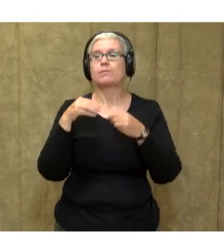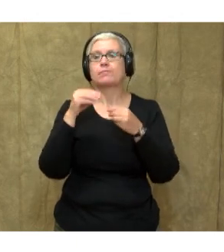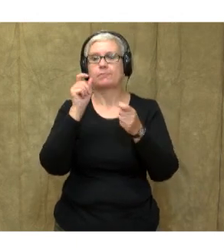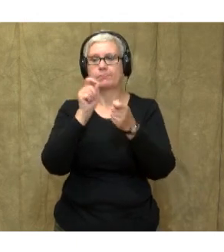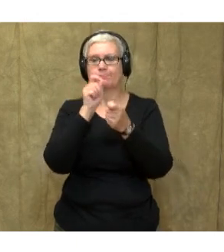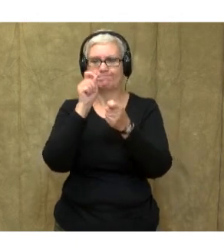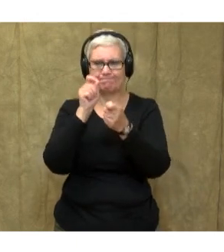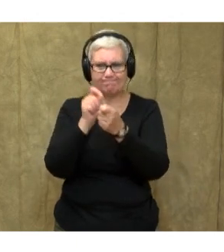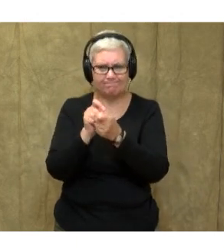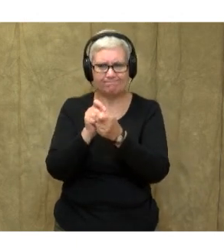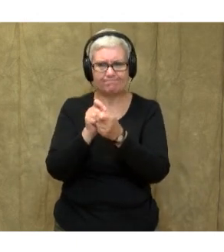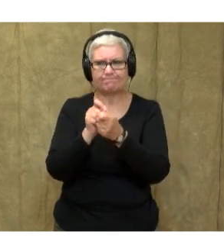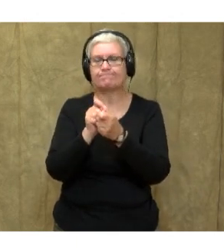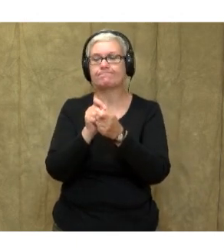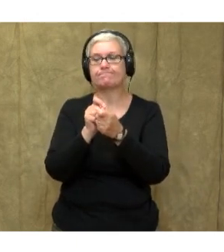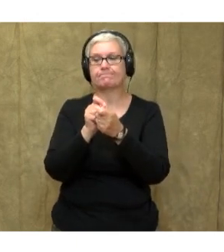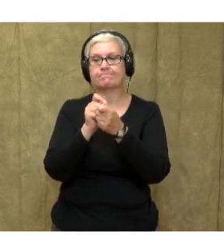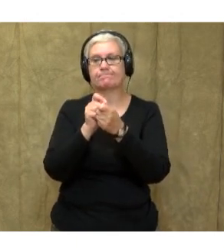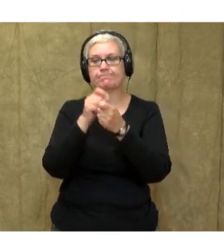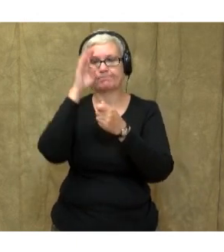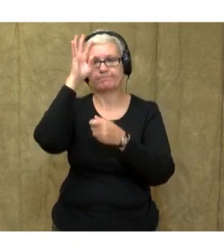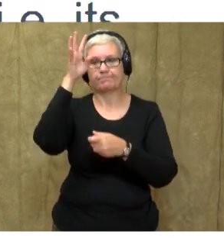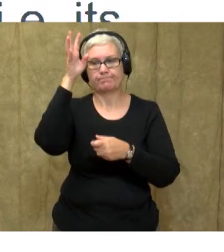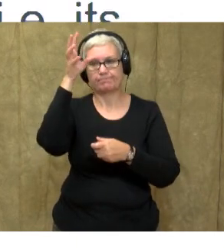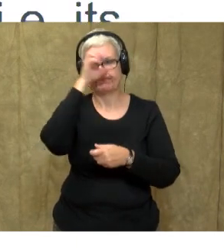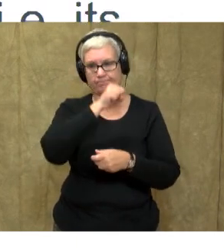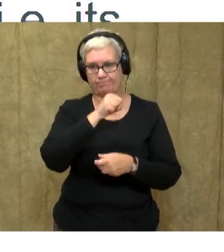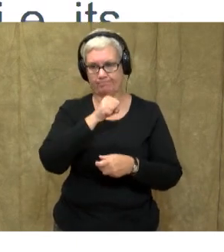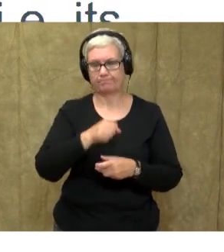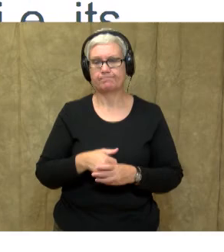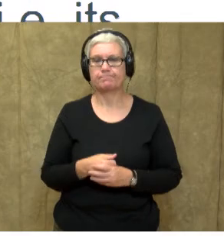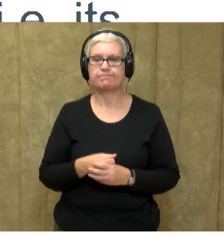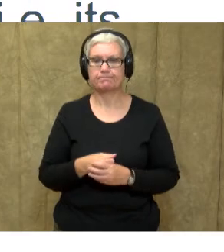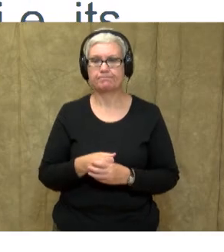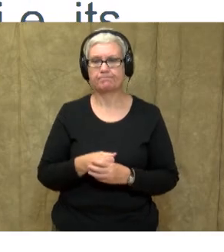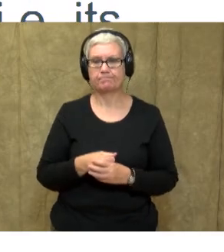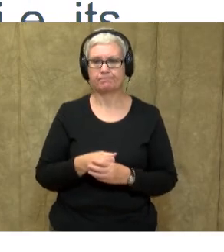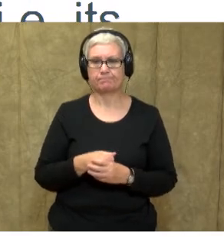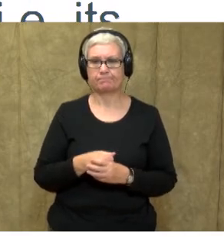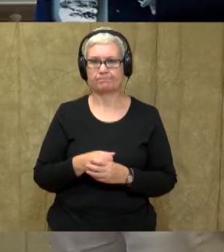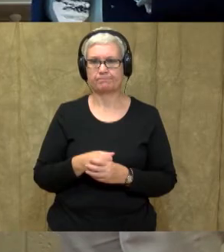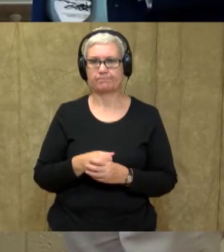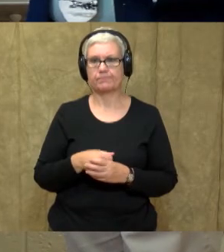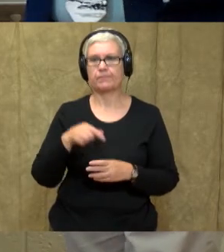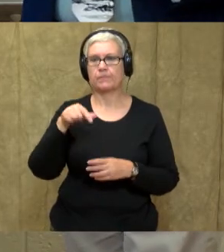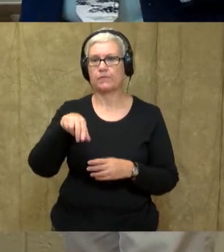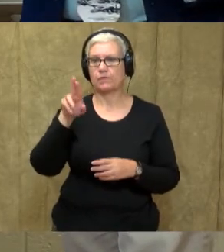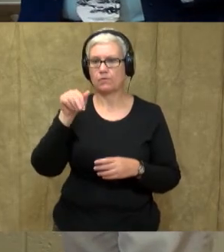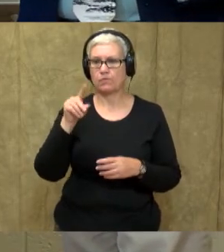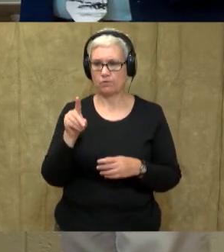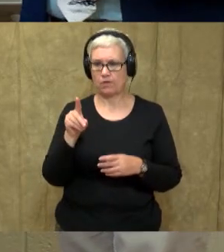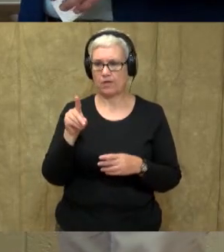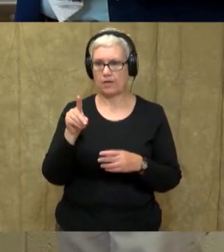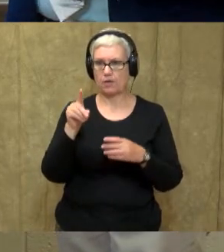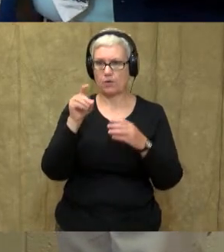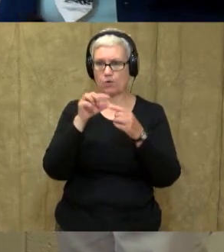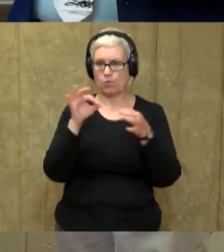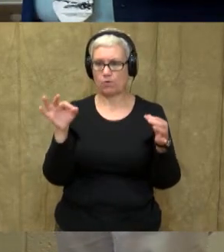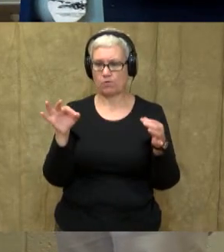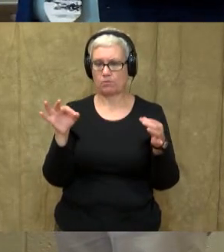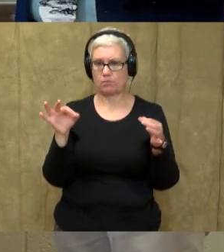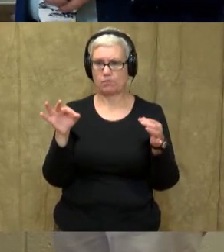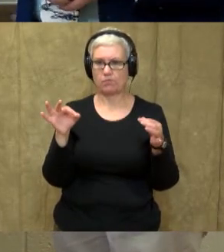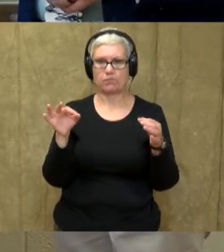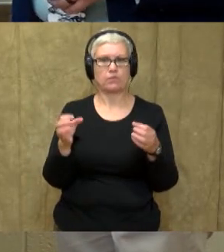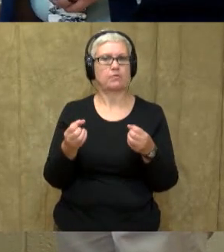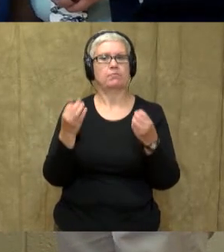accurate predictions about the future events. And then thinking about the quadratic equation in particular, we've got